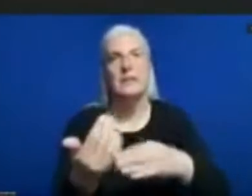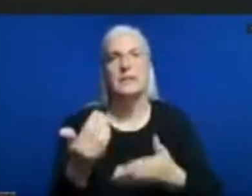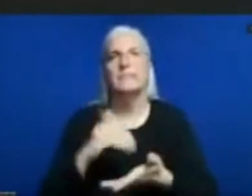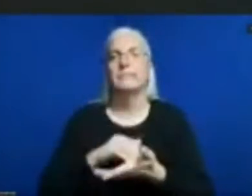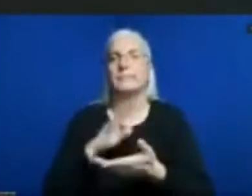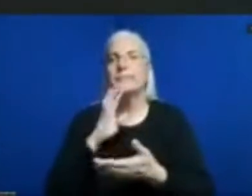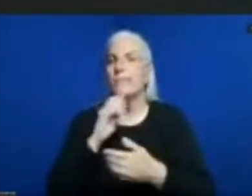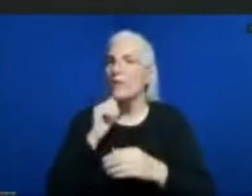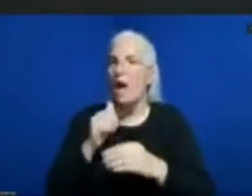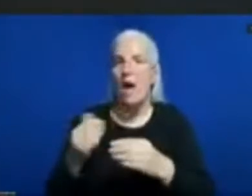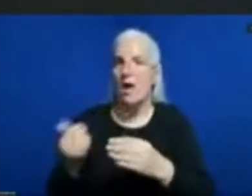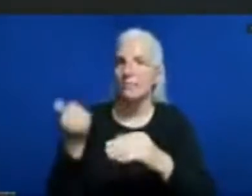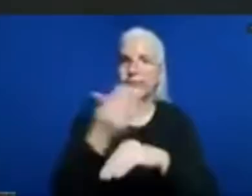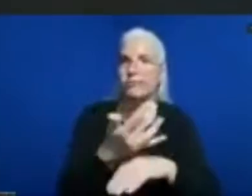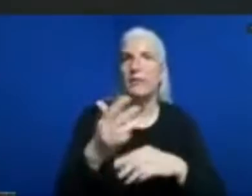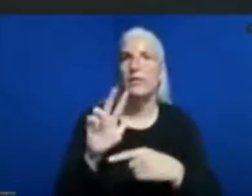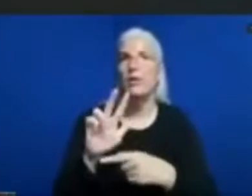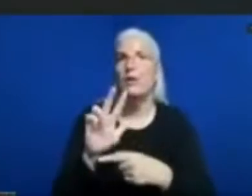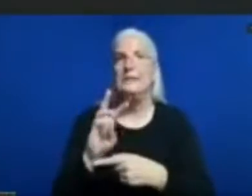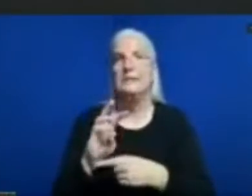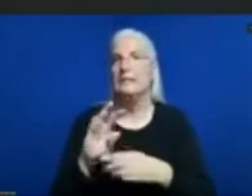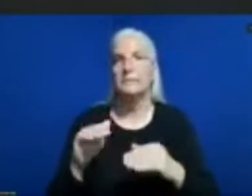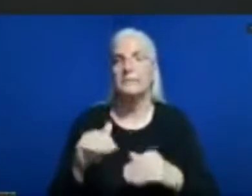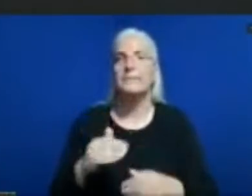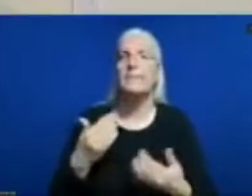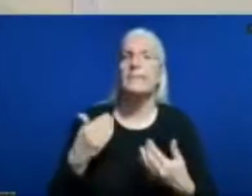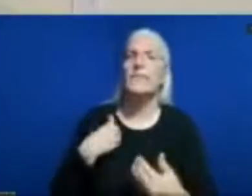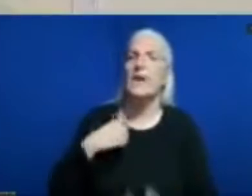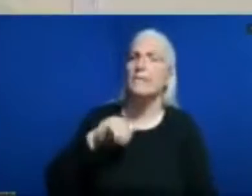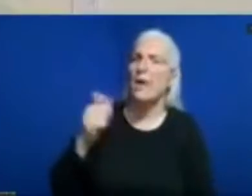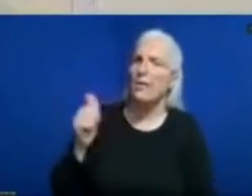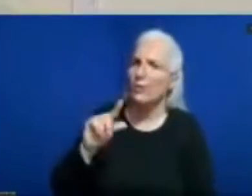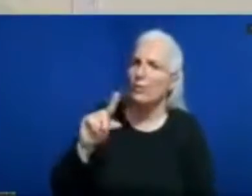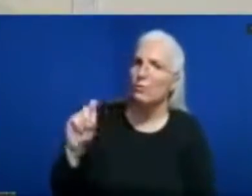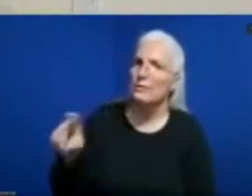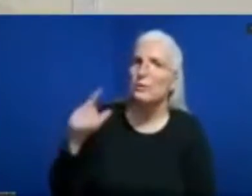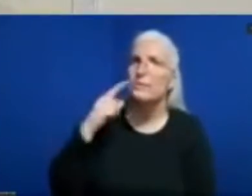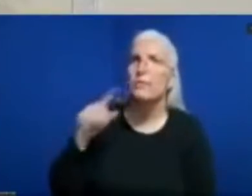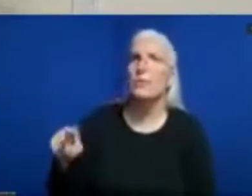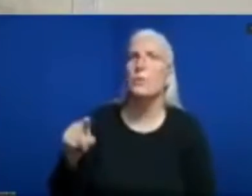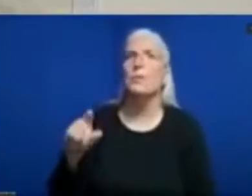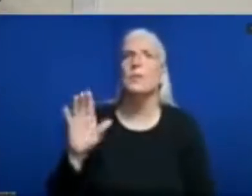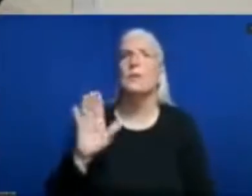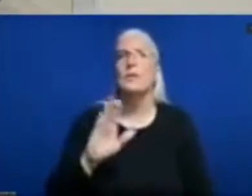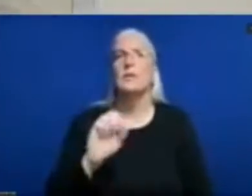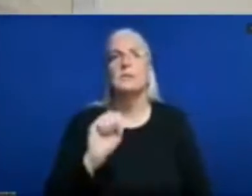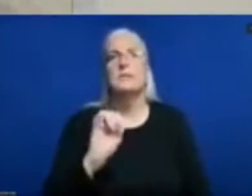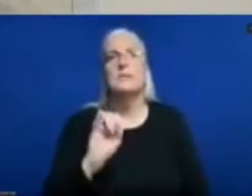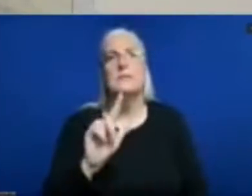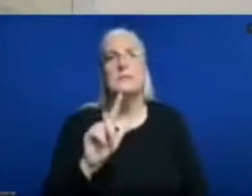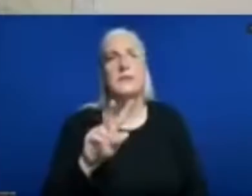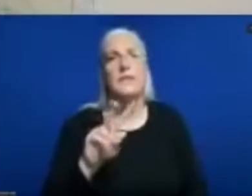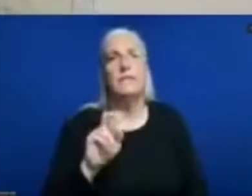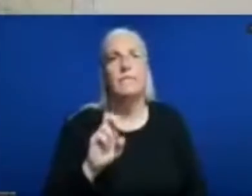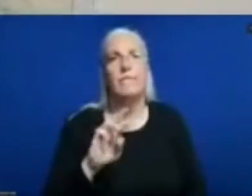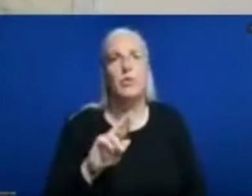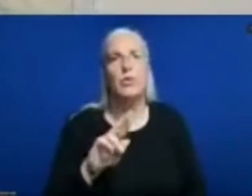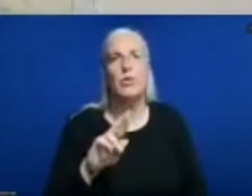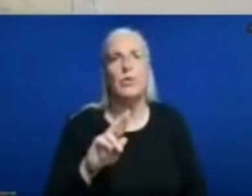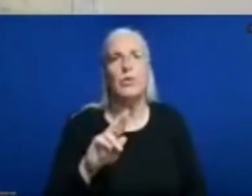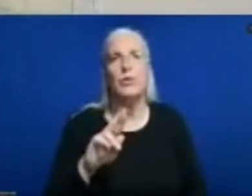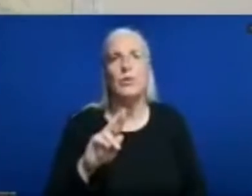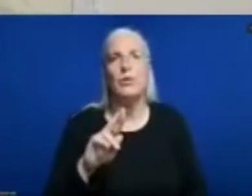question. We've received a lot of questions about the Silver Lake area and the cabins there. Yeah, so the Silver Lake area, it's looking